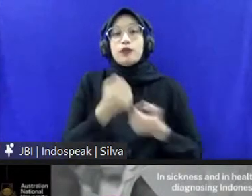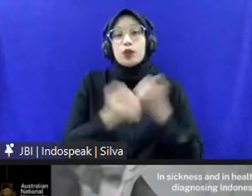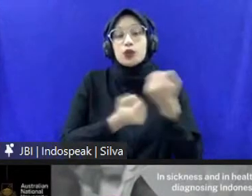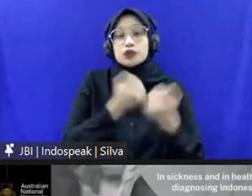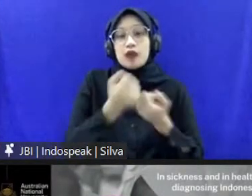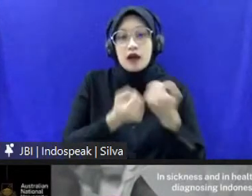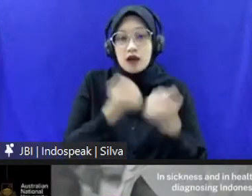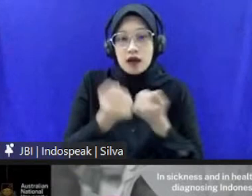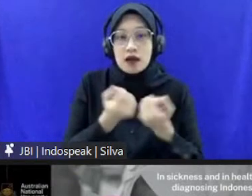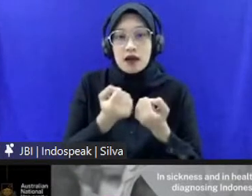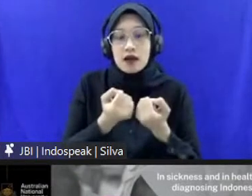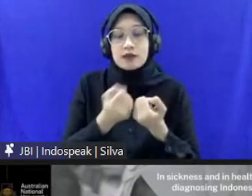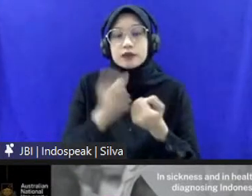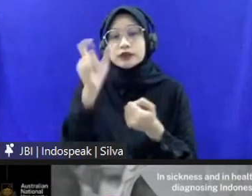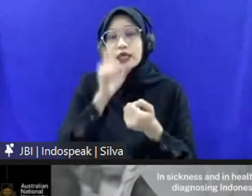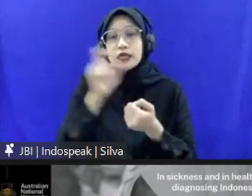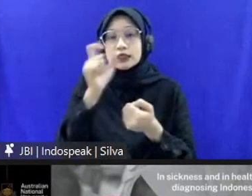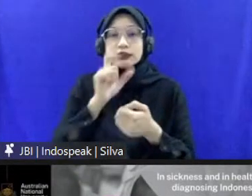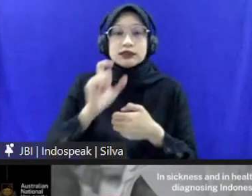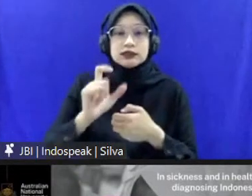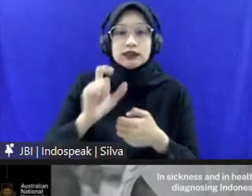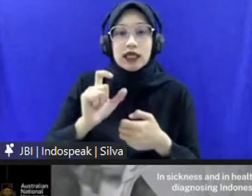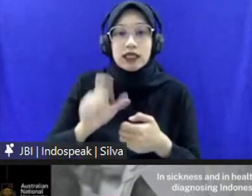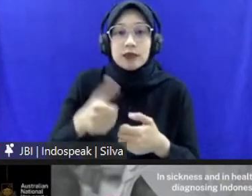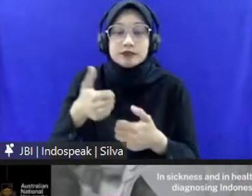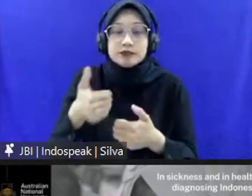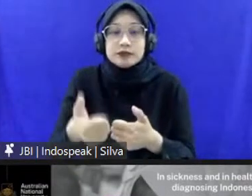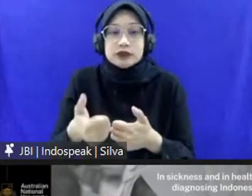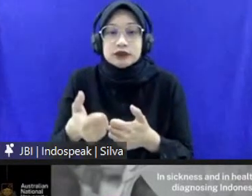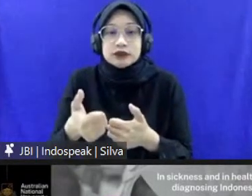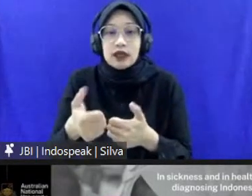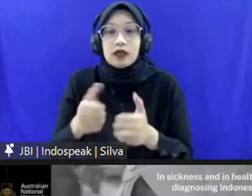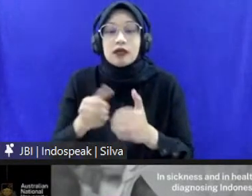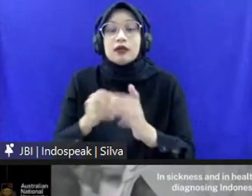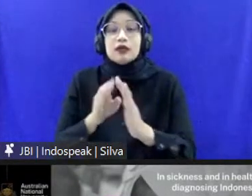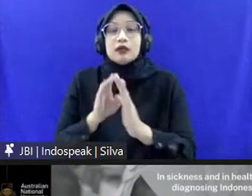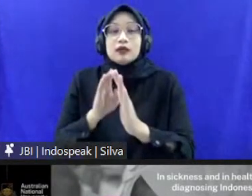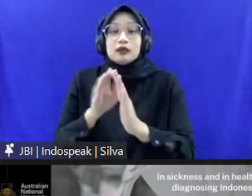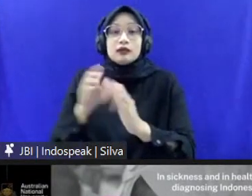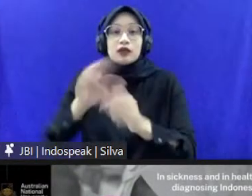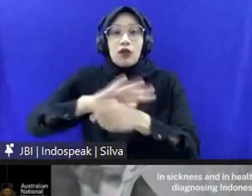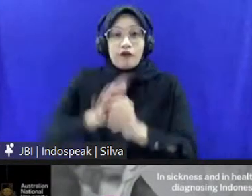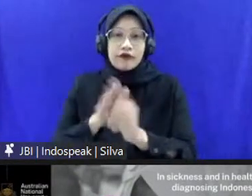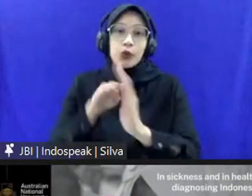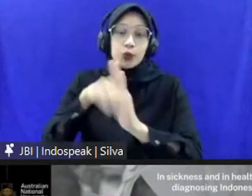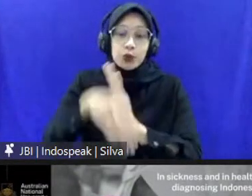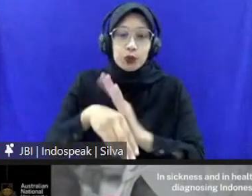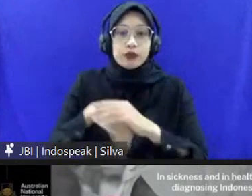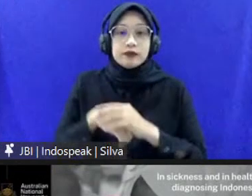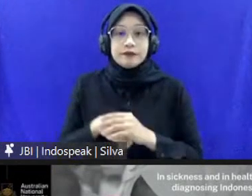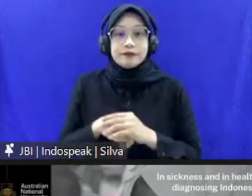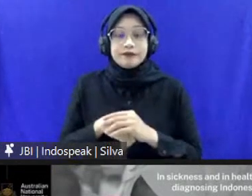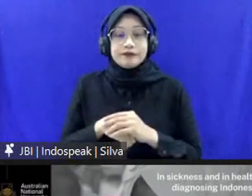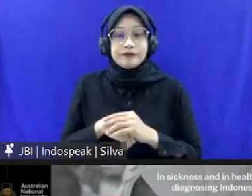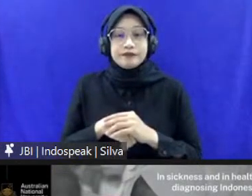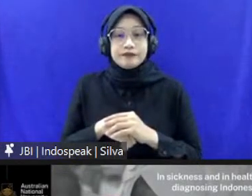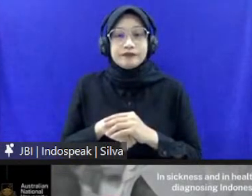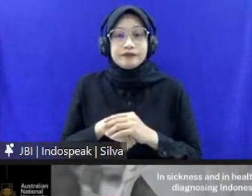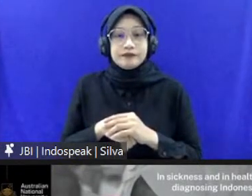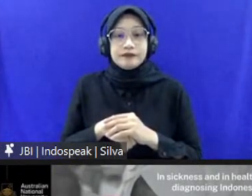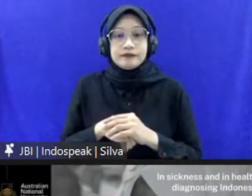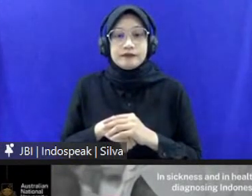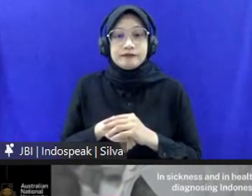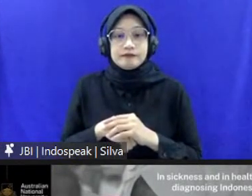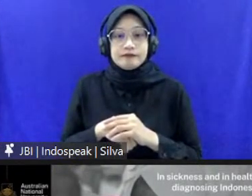pandemic, then have shown a high number in the graph. But communities that just starting to build this network of